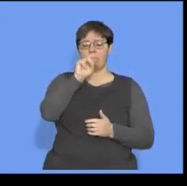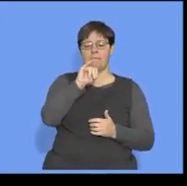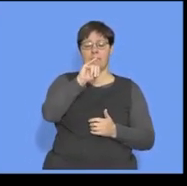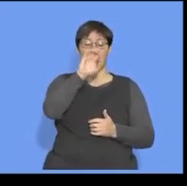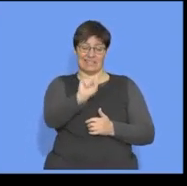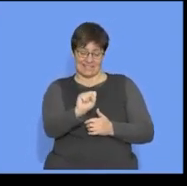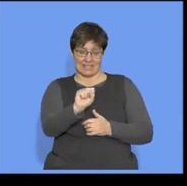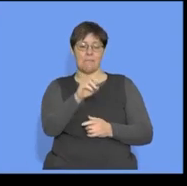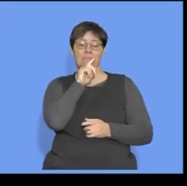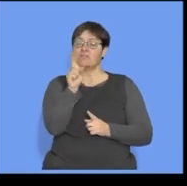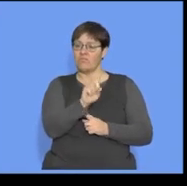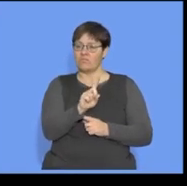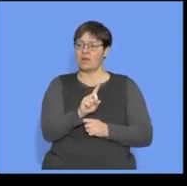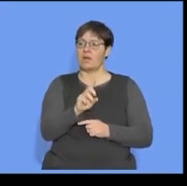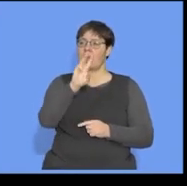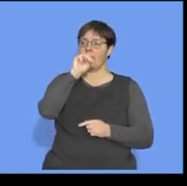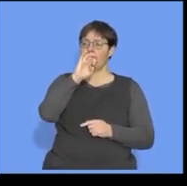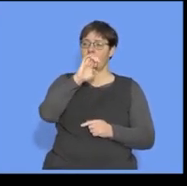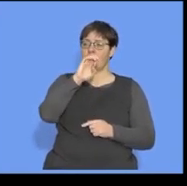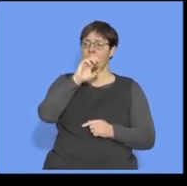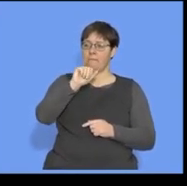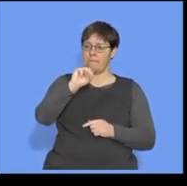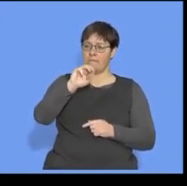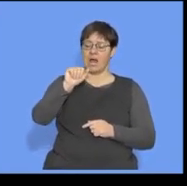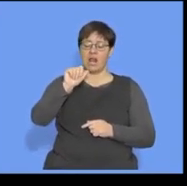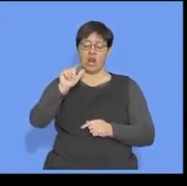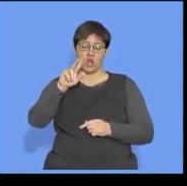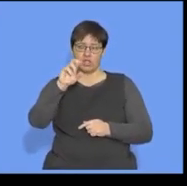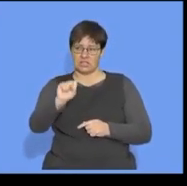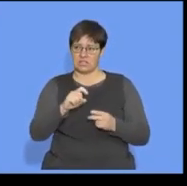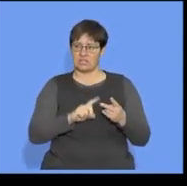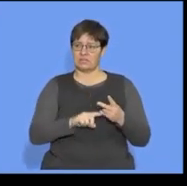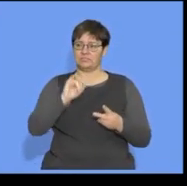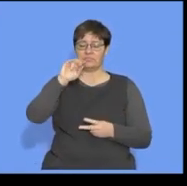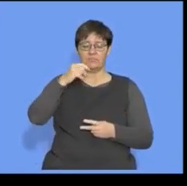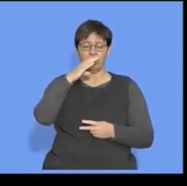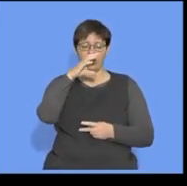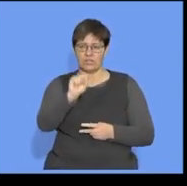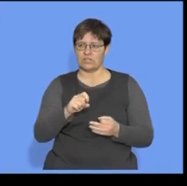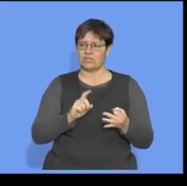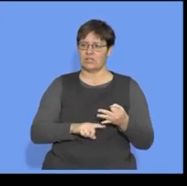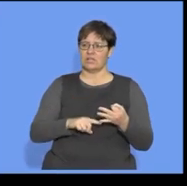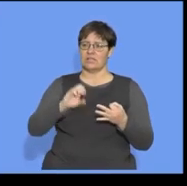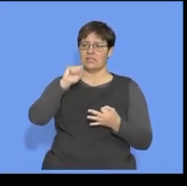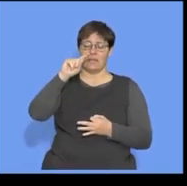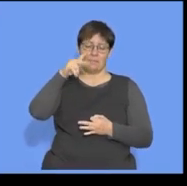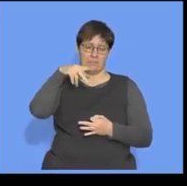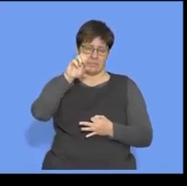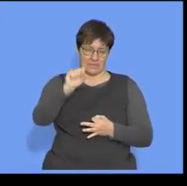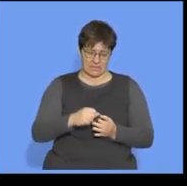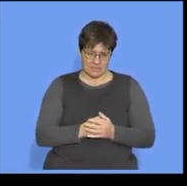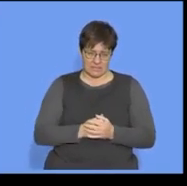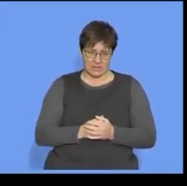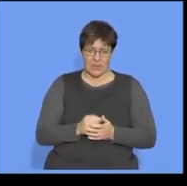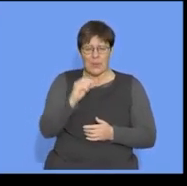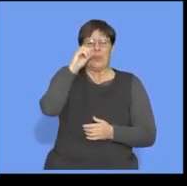miss. Miss for miliars, incas, and stapes. What are the functions of these smaller bones,